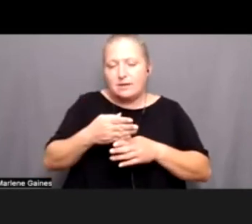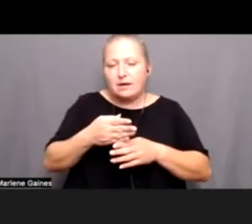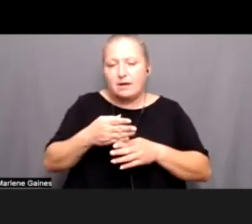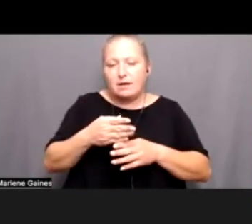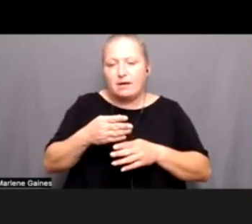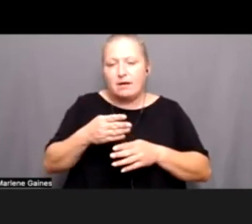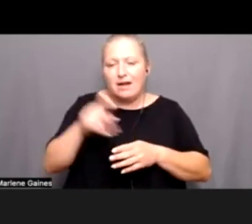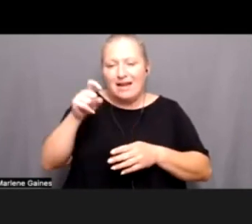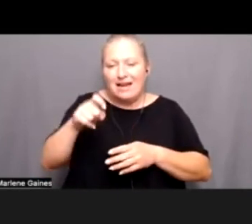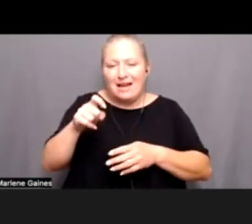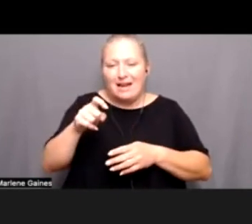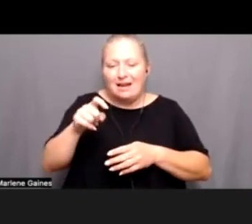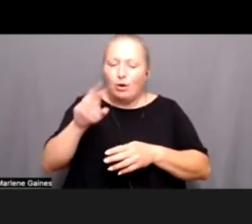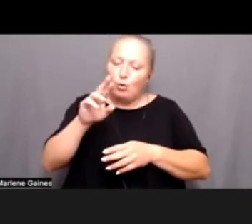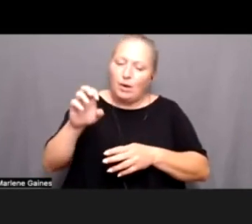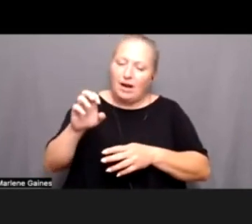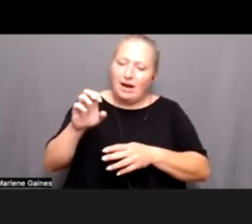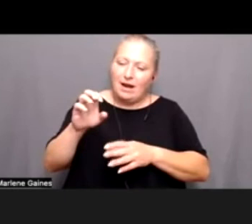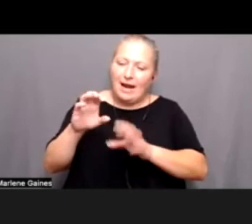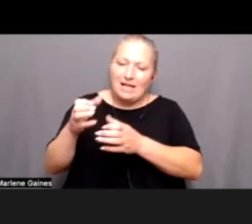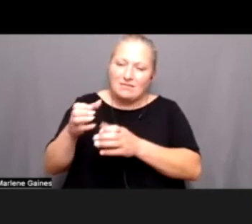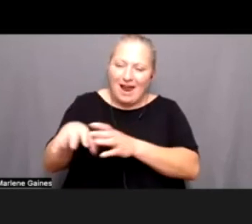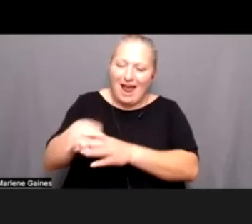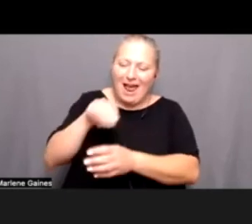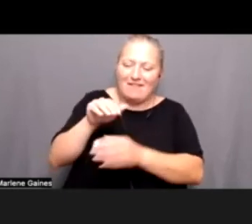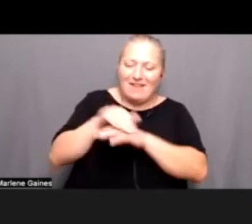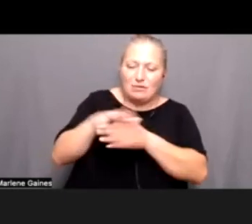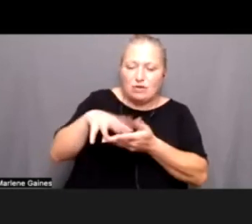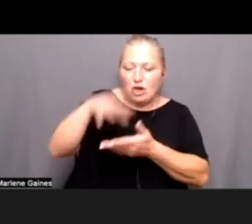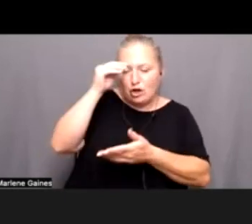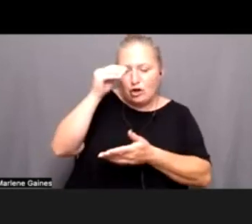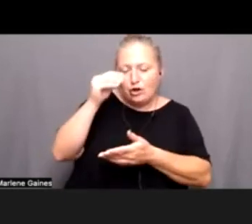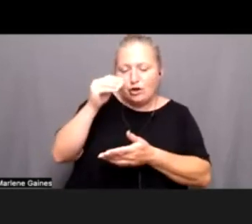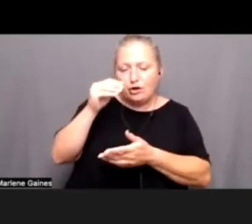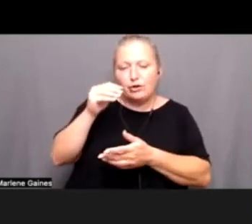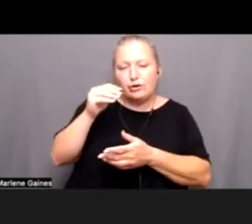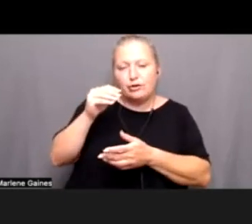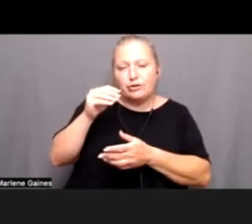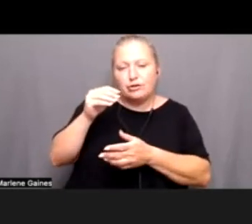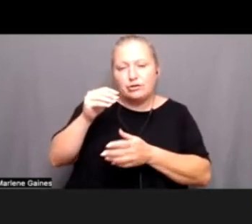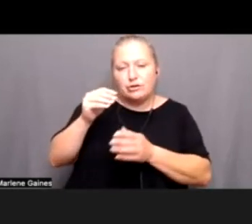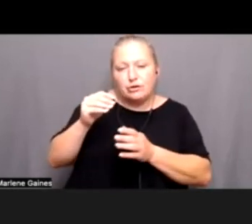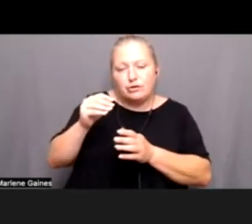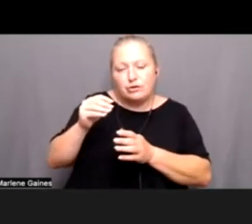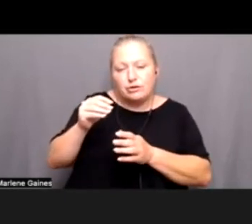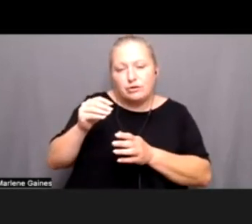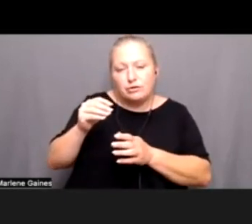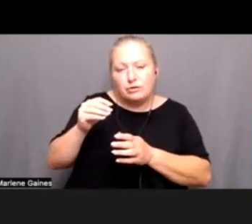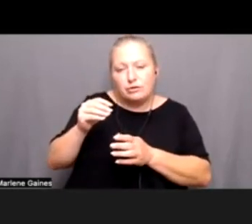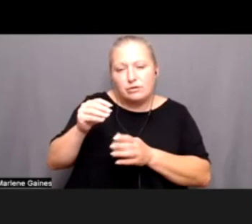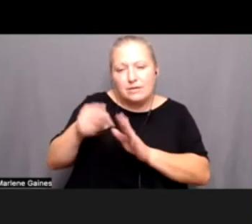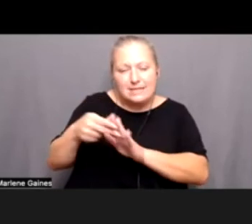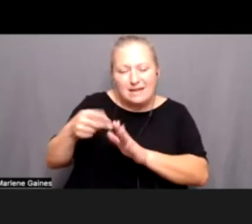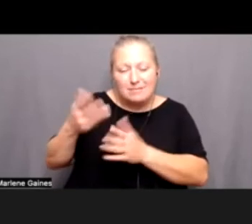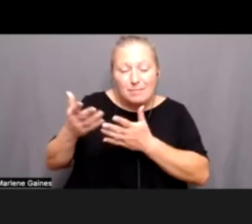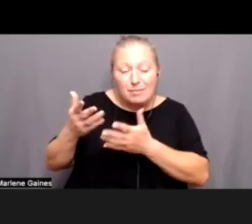still needing to reclassify out of English learner status. I'd like to see if we can spend some time on that also.